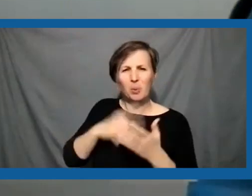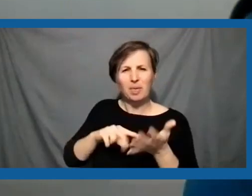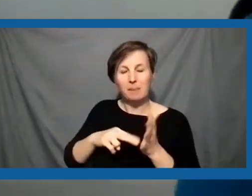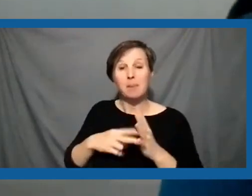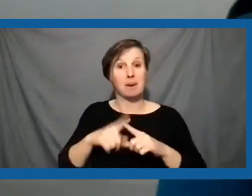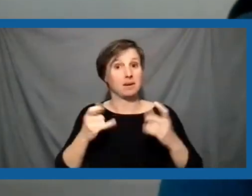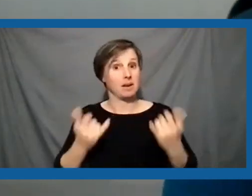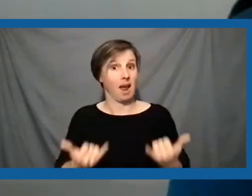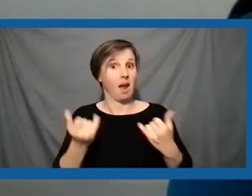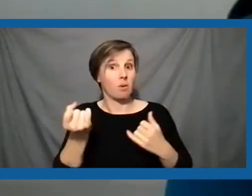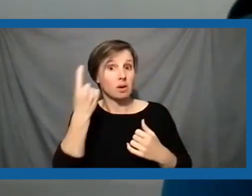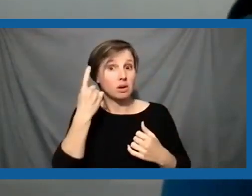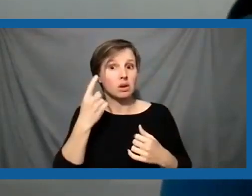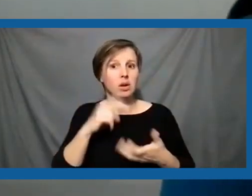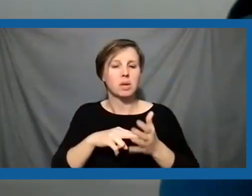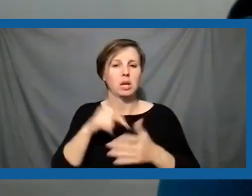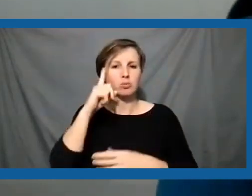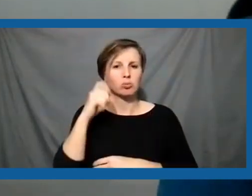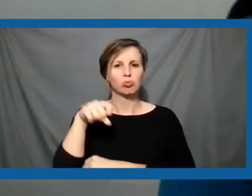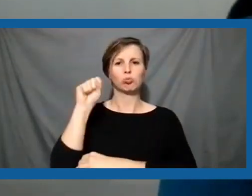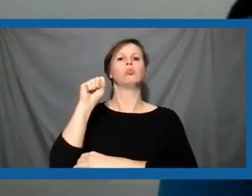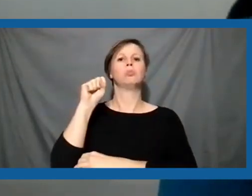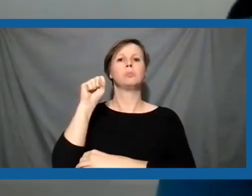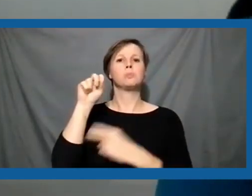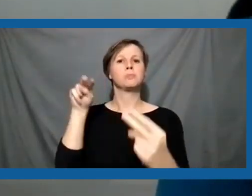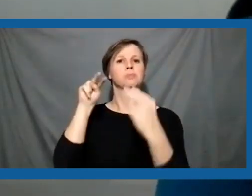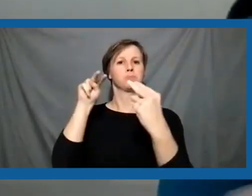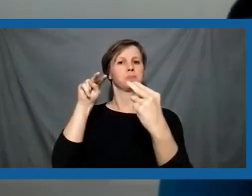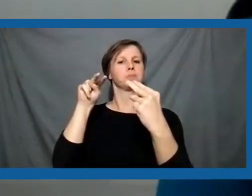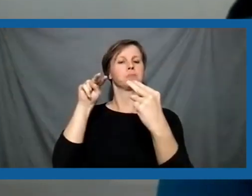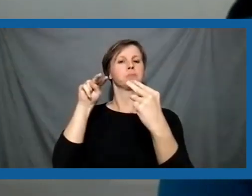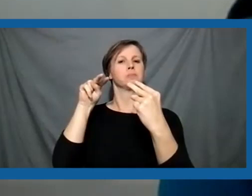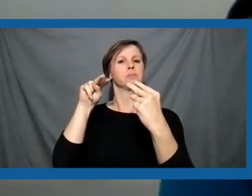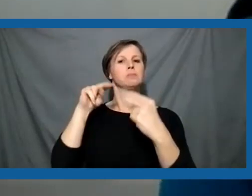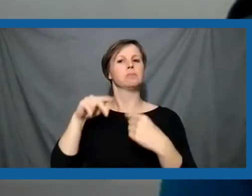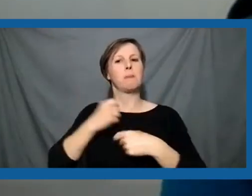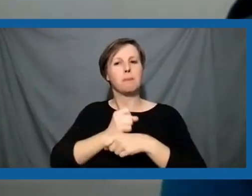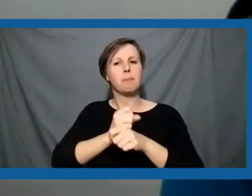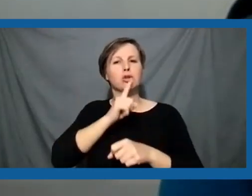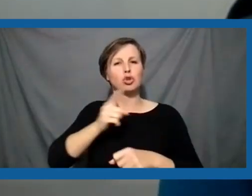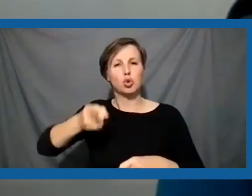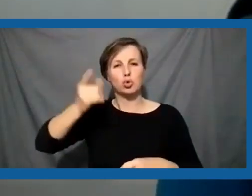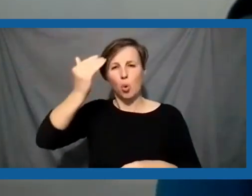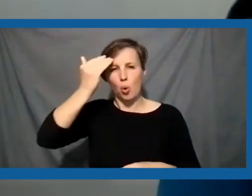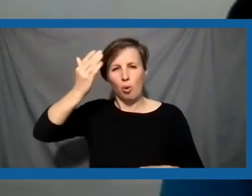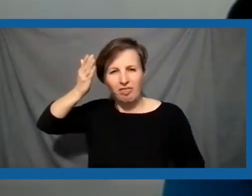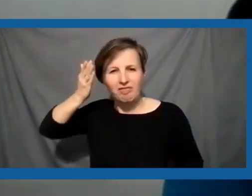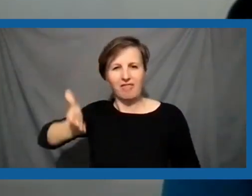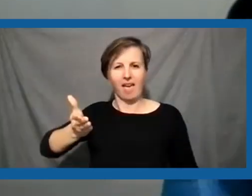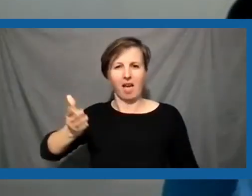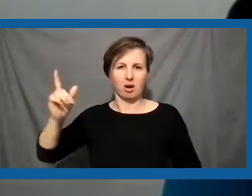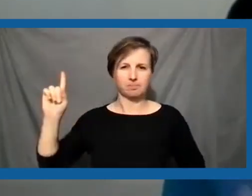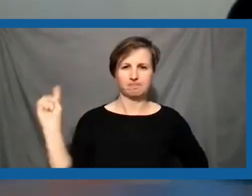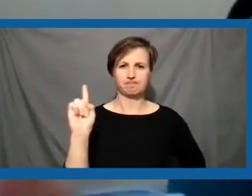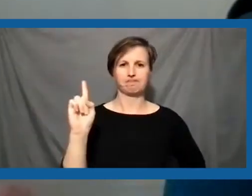do. Yes. She said, you hold your head up high and you look them in the eye. You make sure they know you're there. And because a